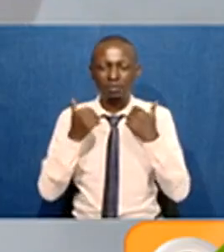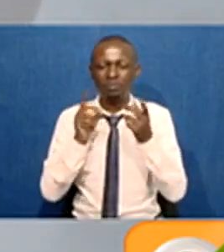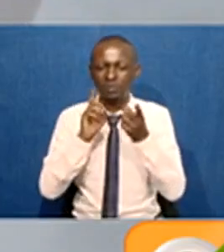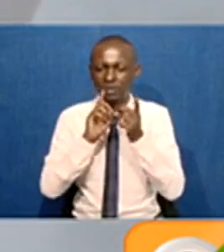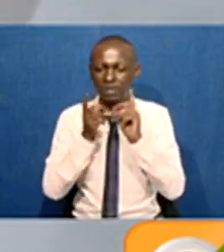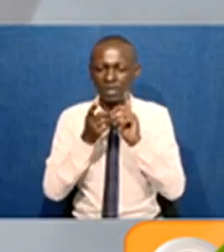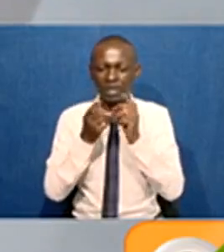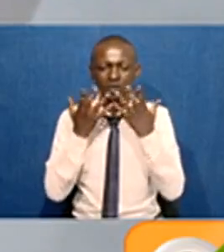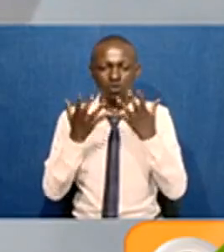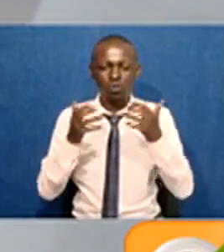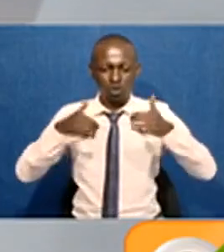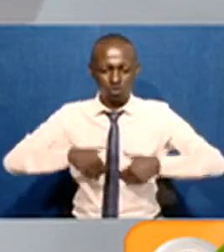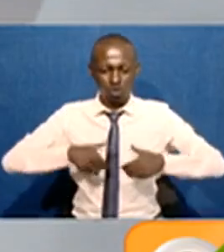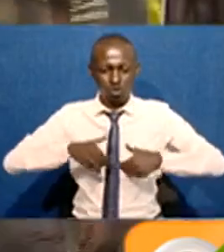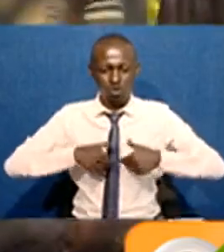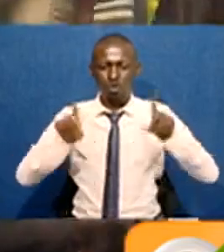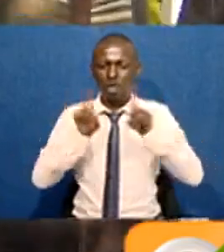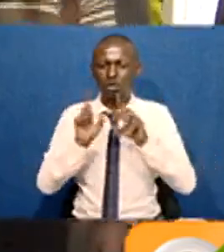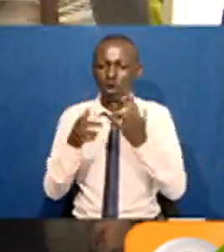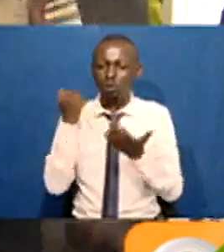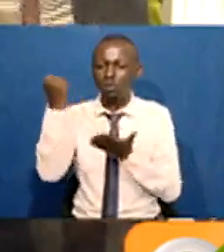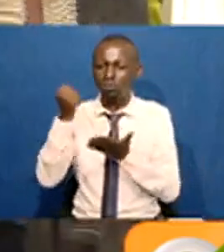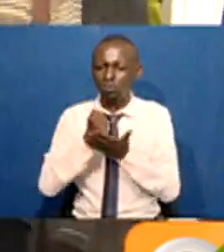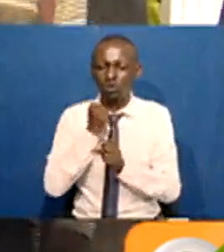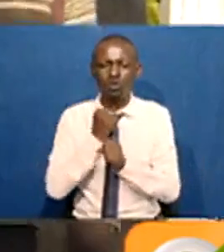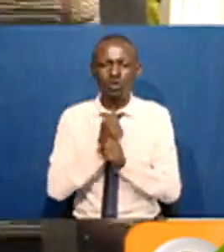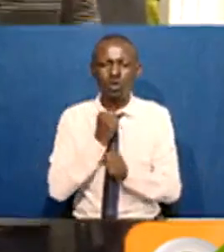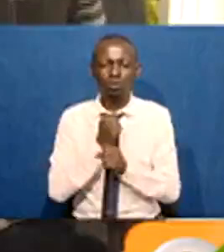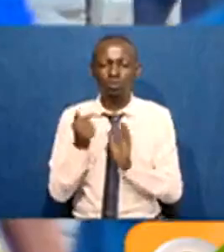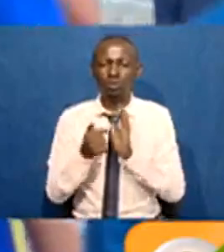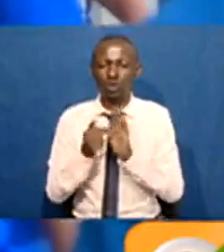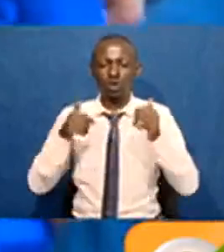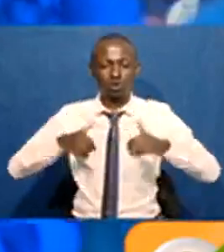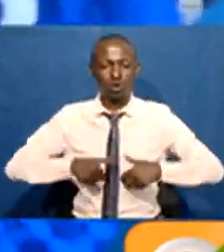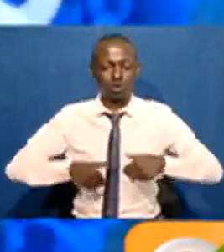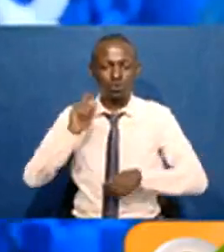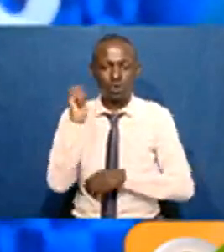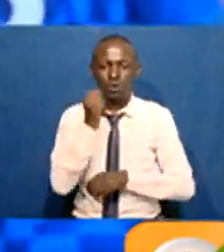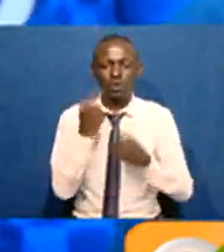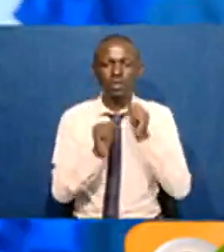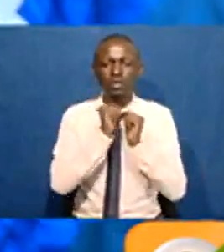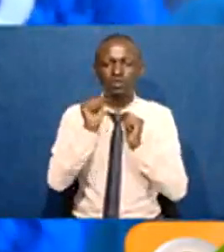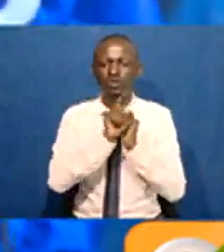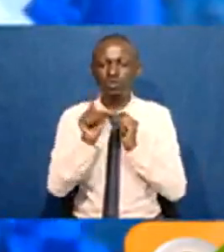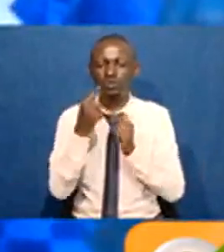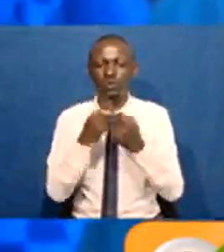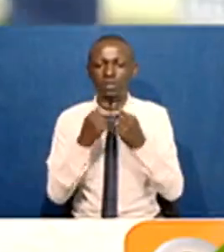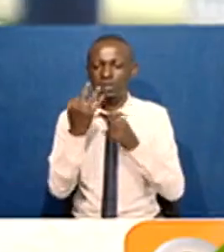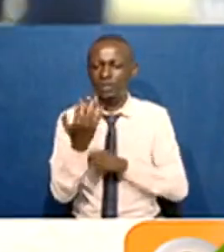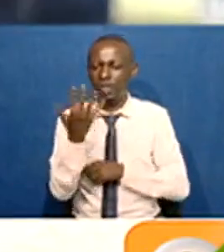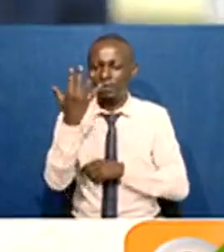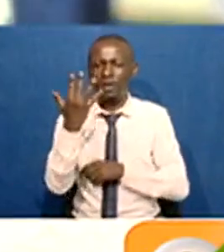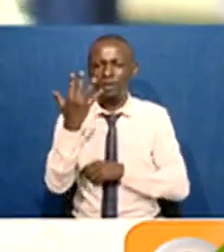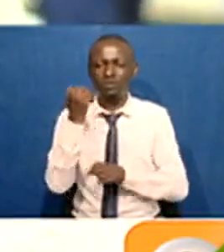youth population and employment rate. The data now showing that Kenya's youth population aged between 15 and 35 years is